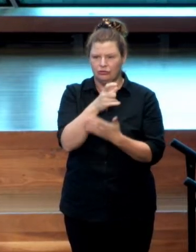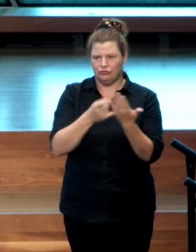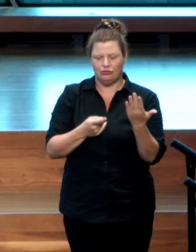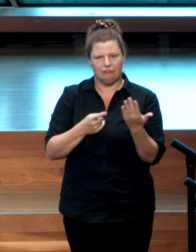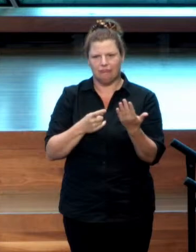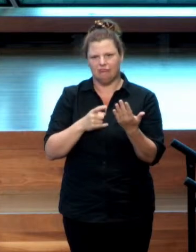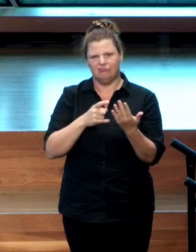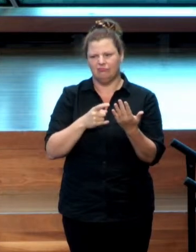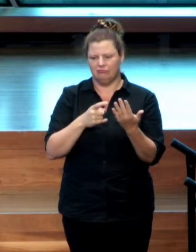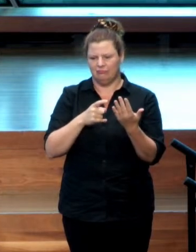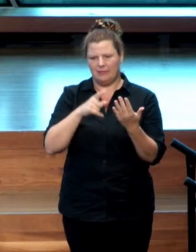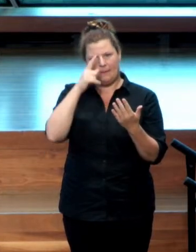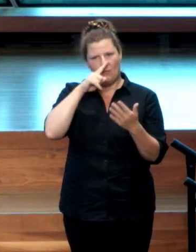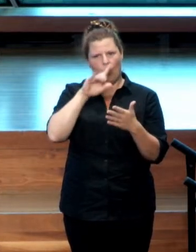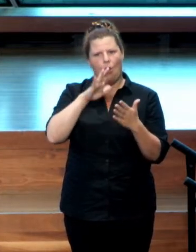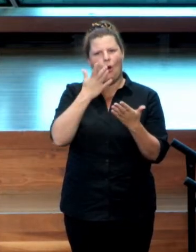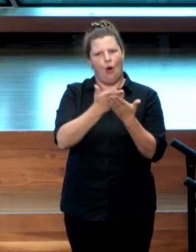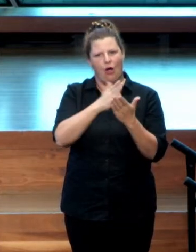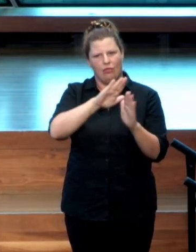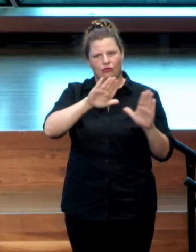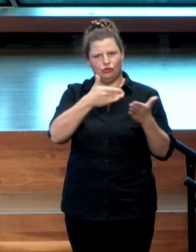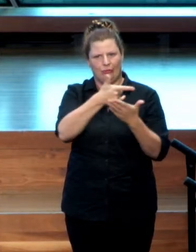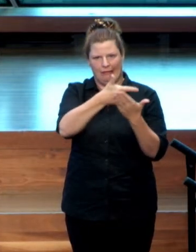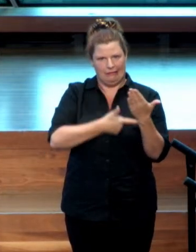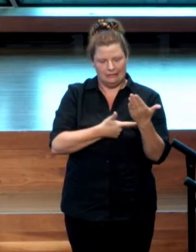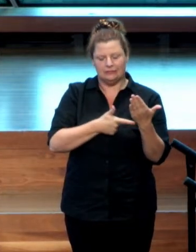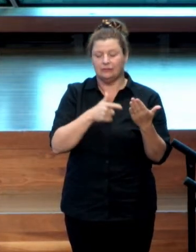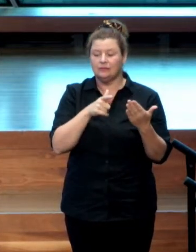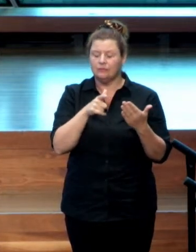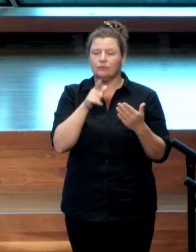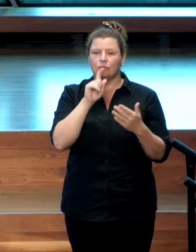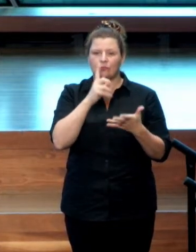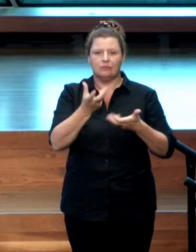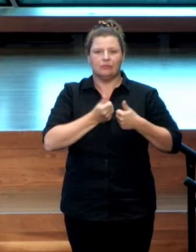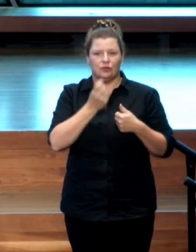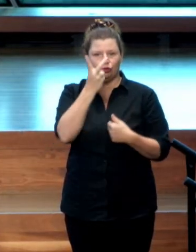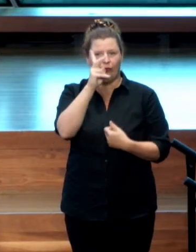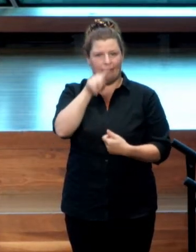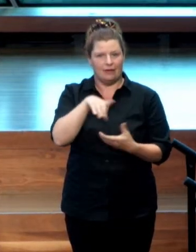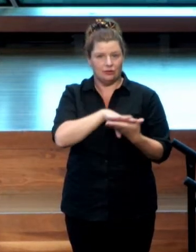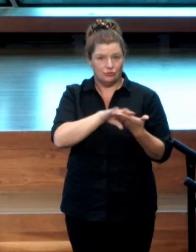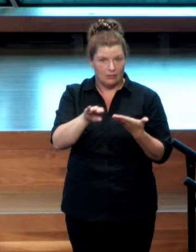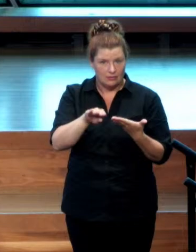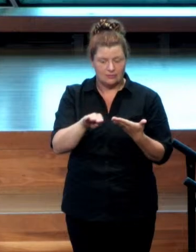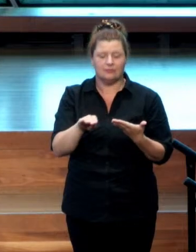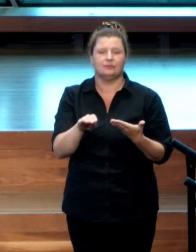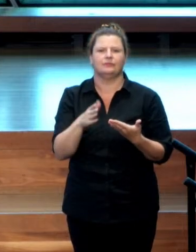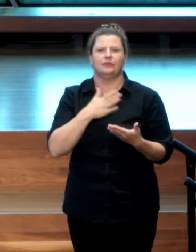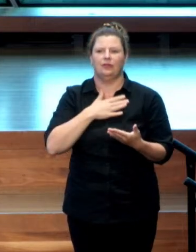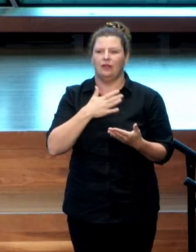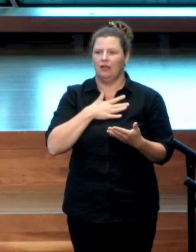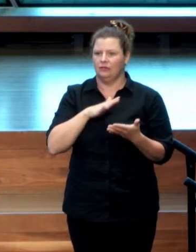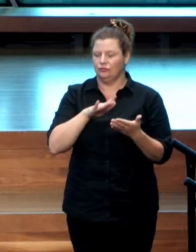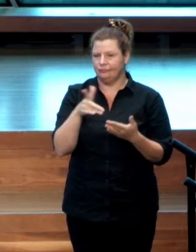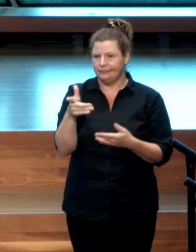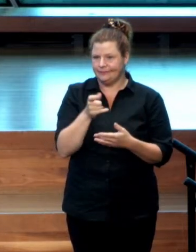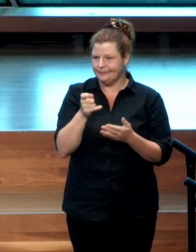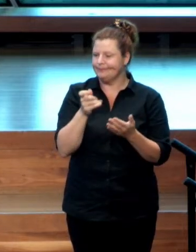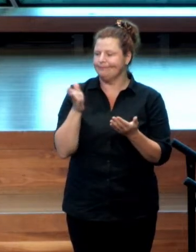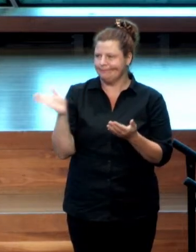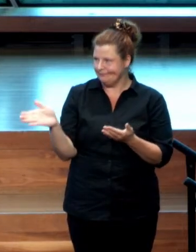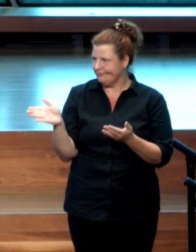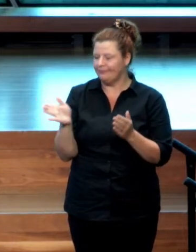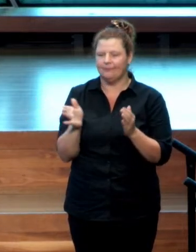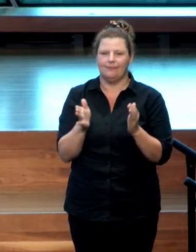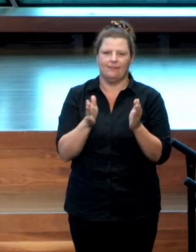official VPLA shortlist. And the winner of this award will receive $2,000. I'd like to invite Mr. Demopoulos back to